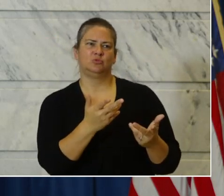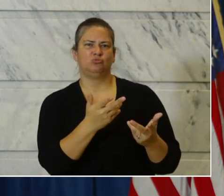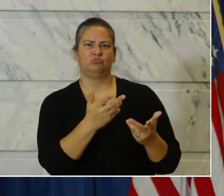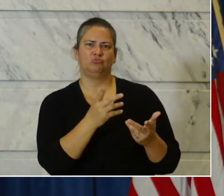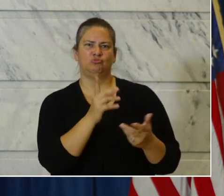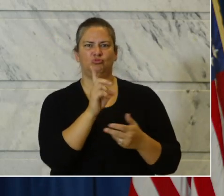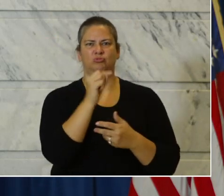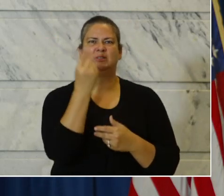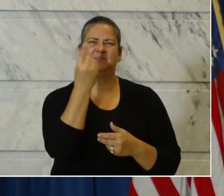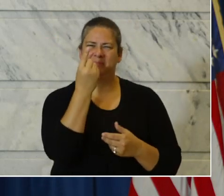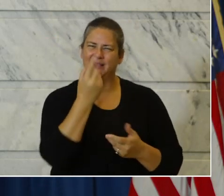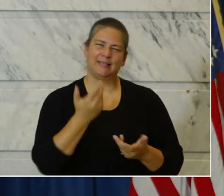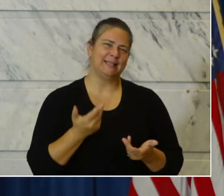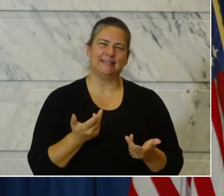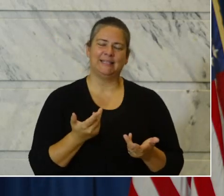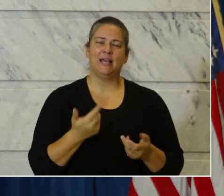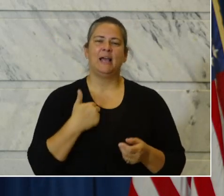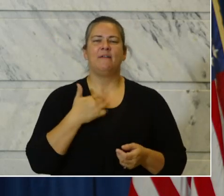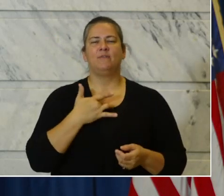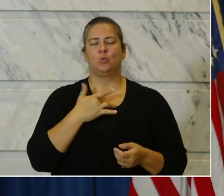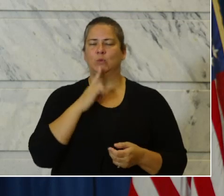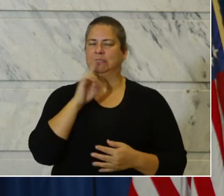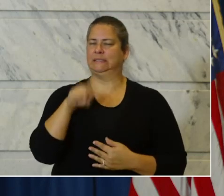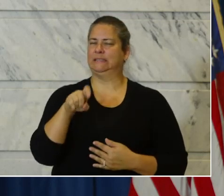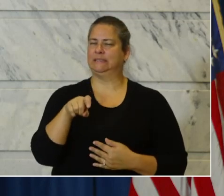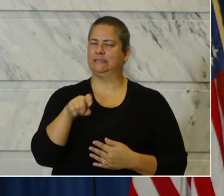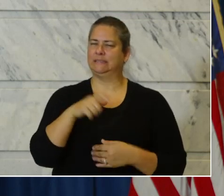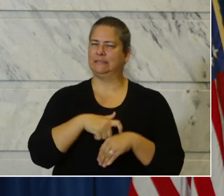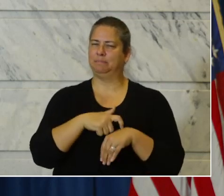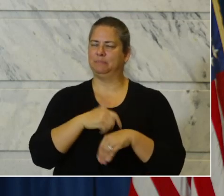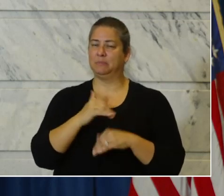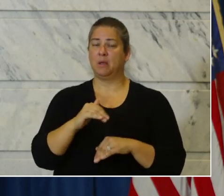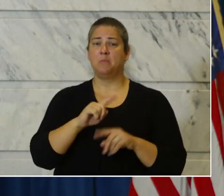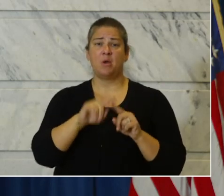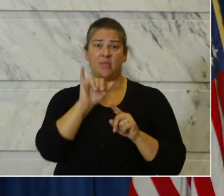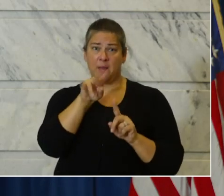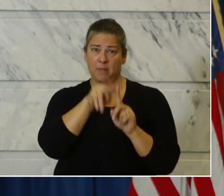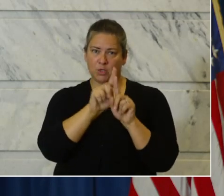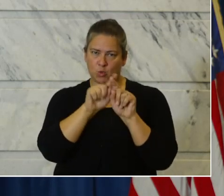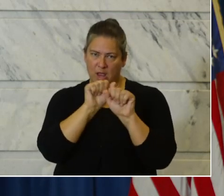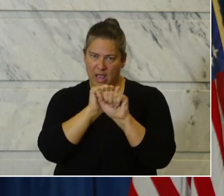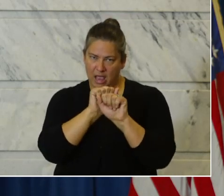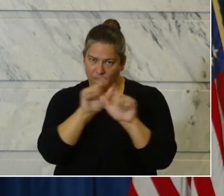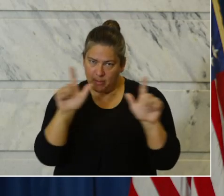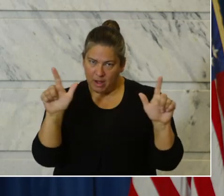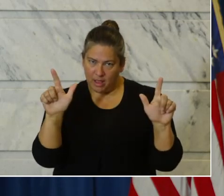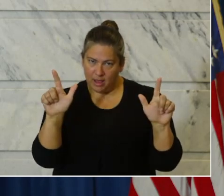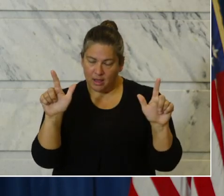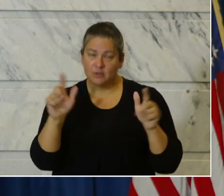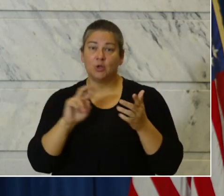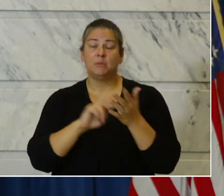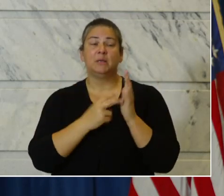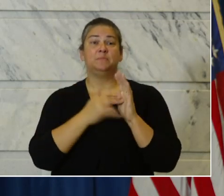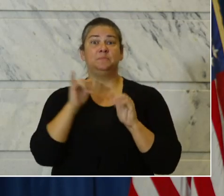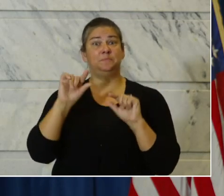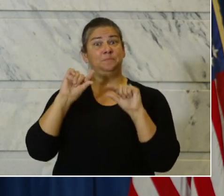and I believe that it's necessary. But remember, it applies to everybody. And so, for instance, these groups that claim that they are